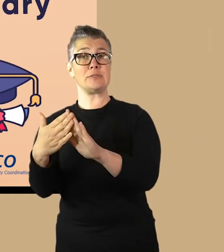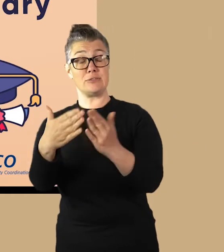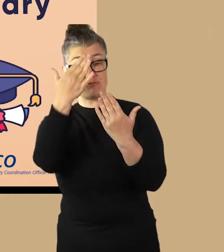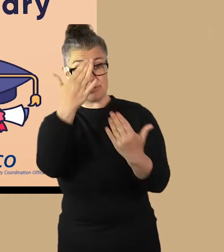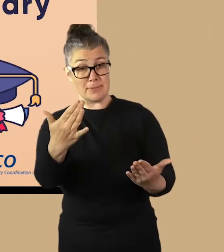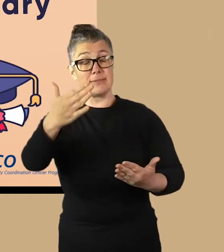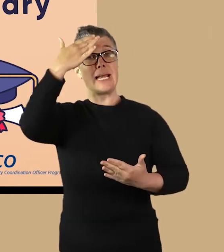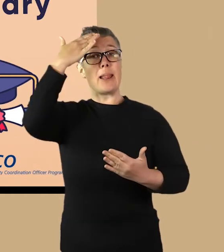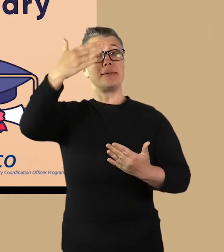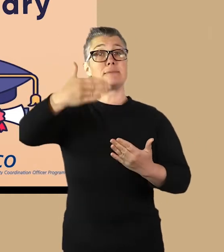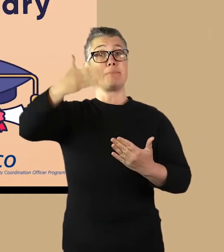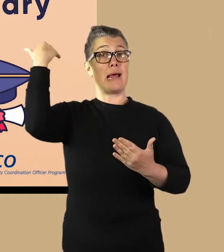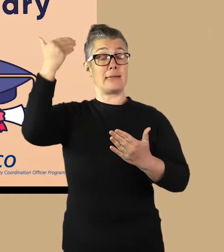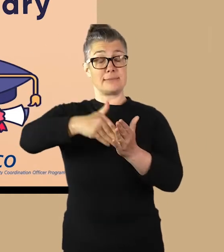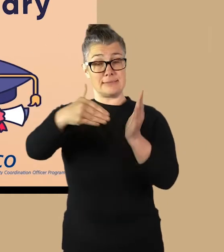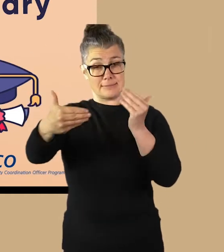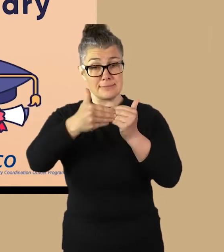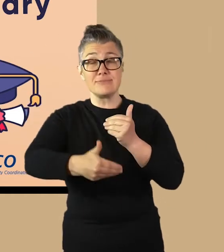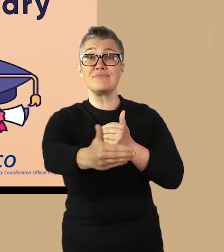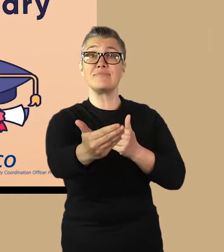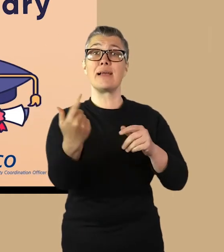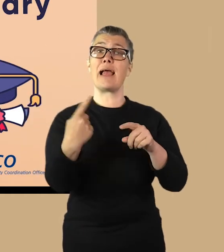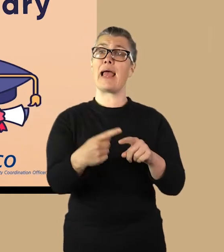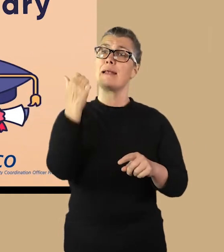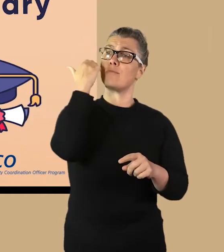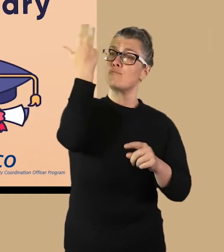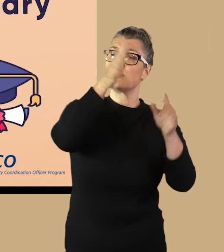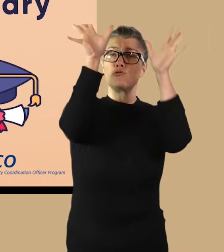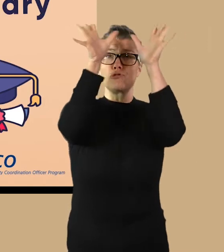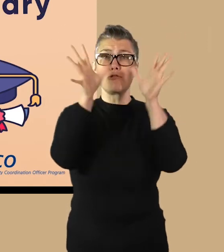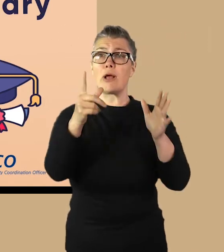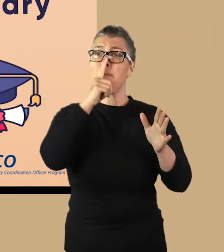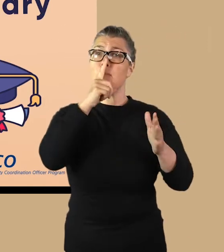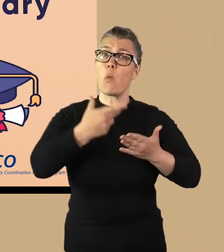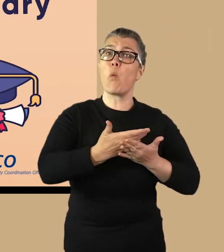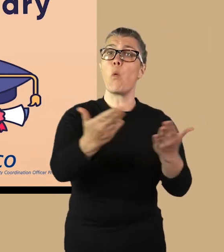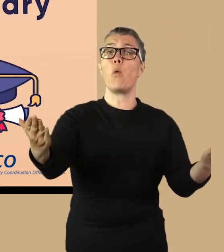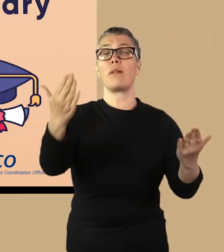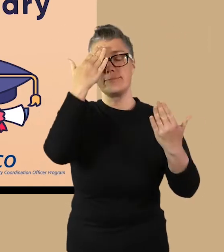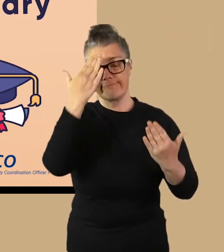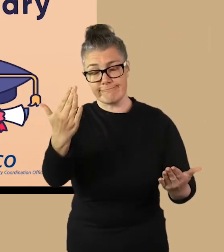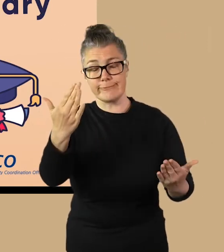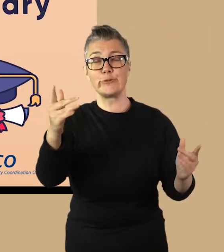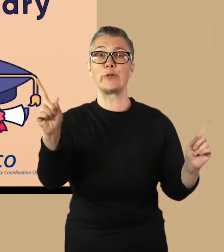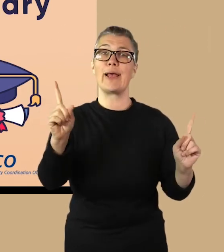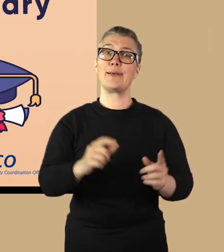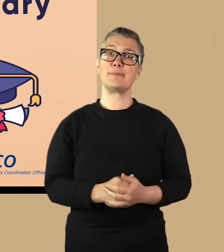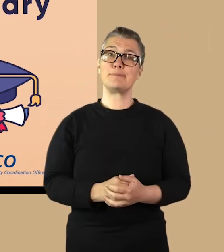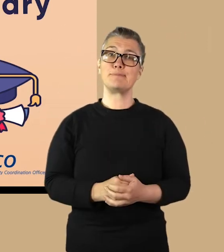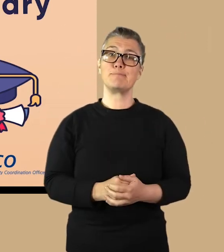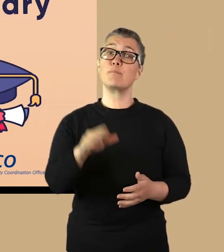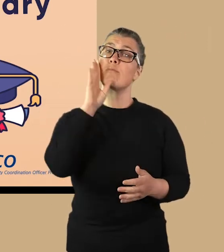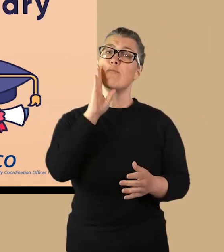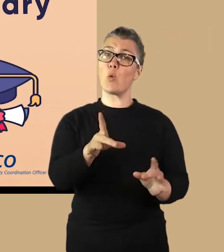and community. We pay our respect to their elders past and present, and extend that respect to all Aboriginal and Torres Strait Islander